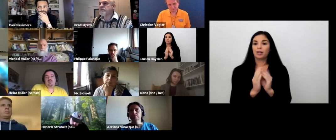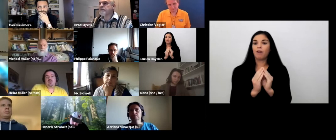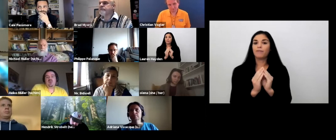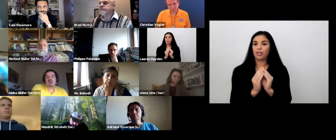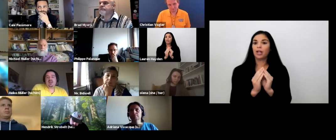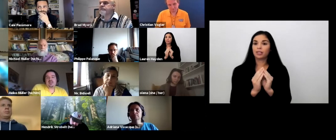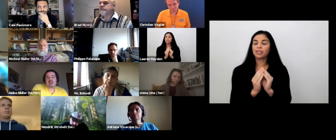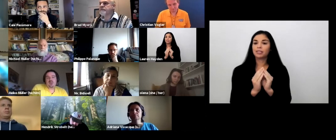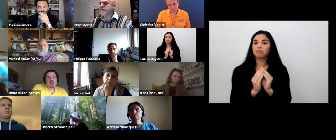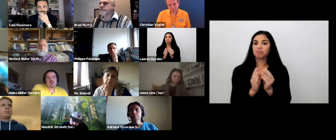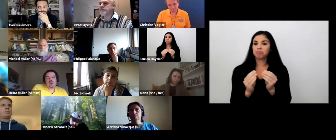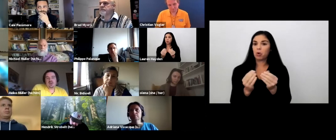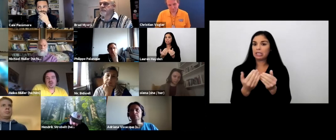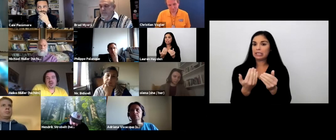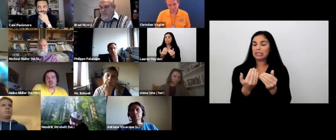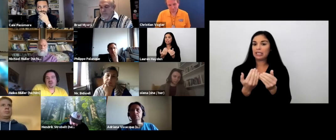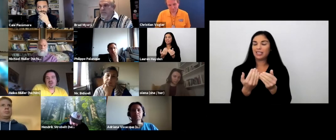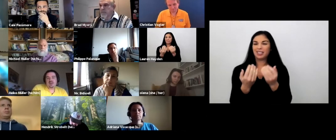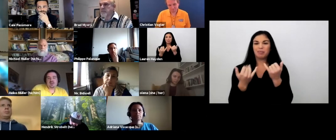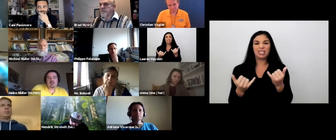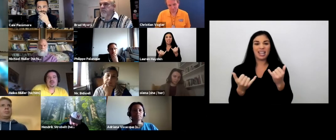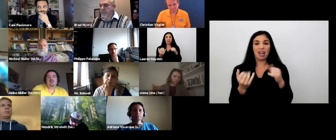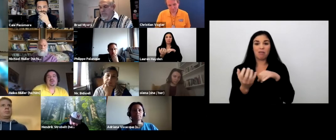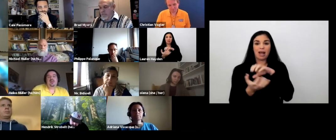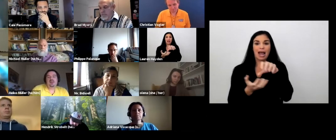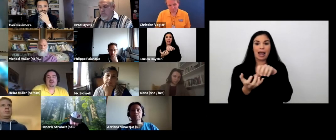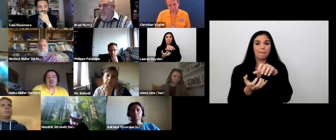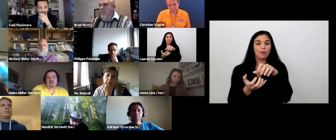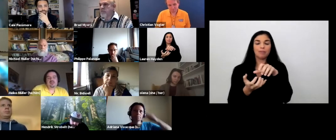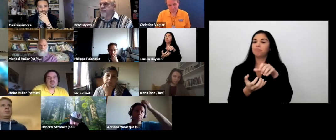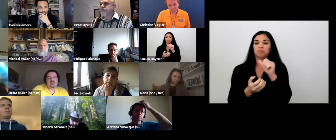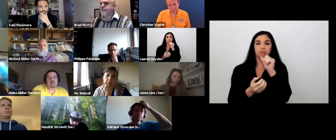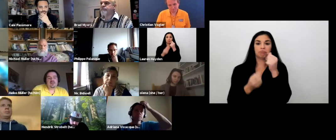do not seem to work in the same way as we're going hybrid now.